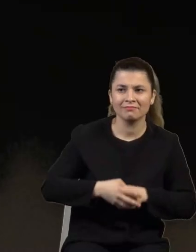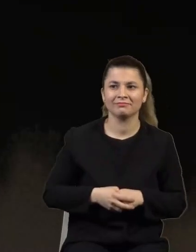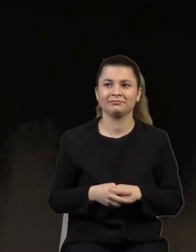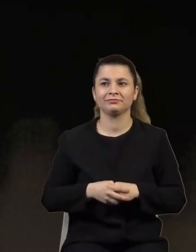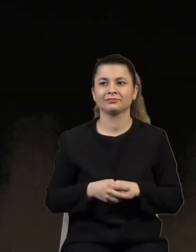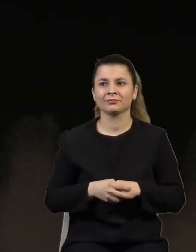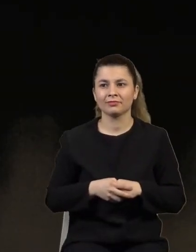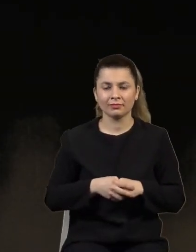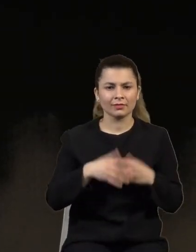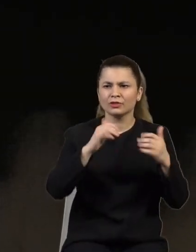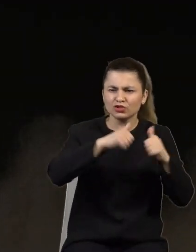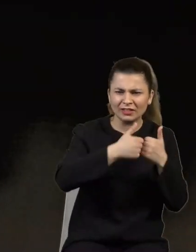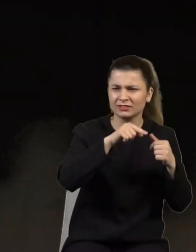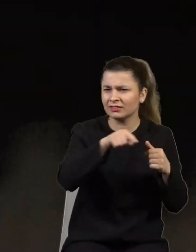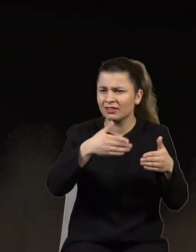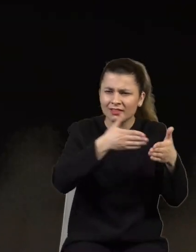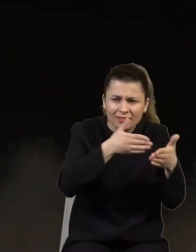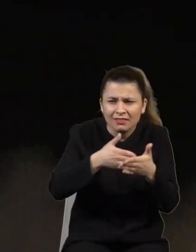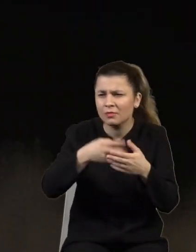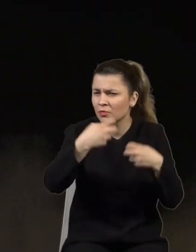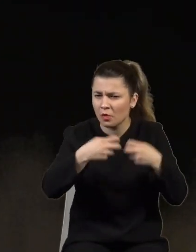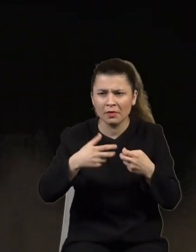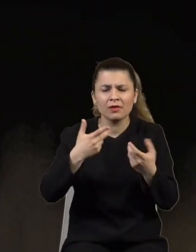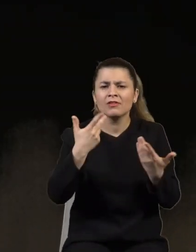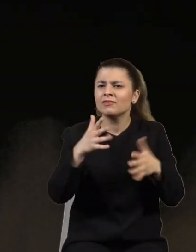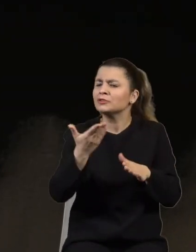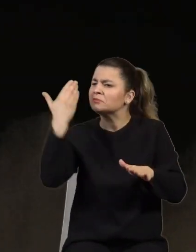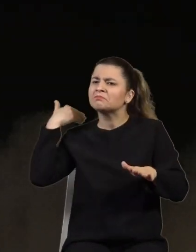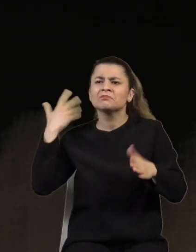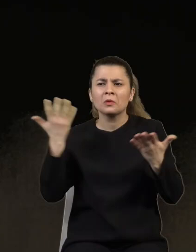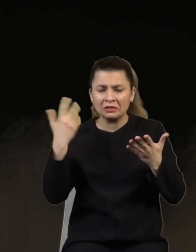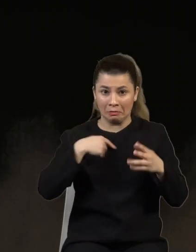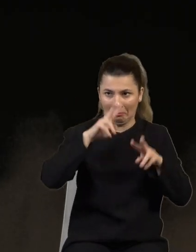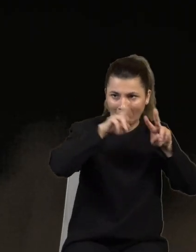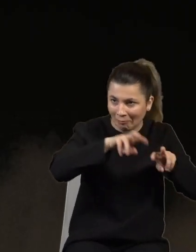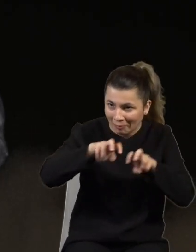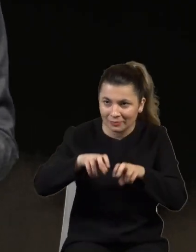And what are our problems, challenges, opportunities also in